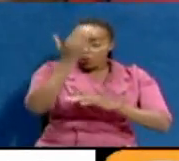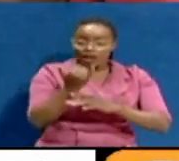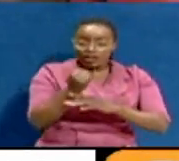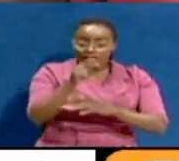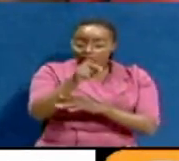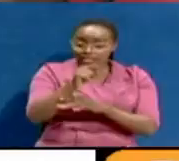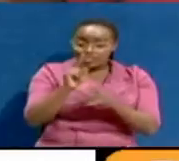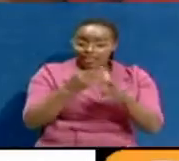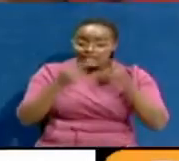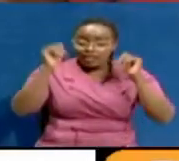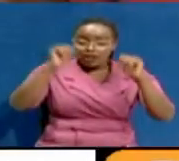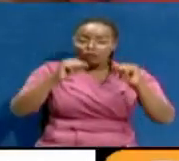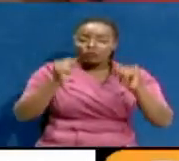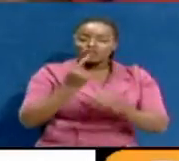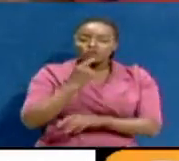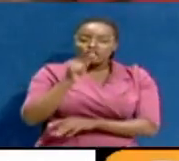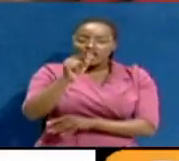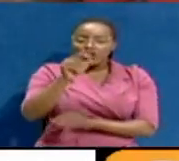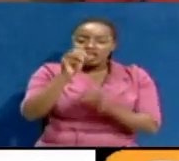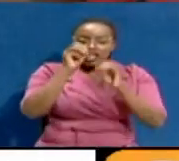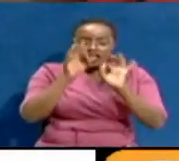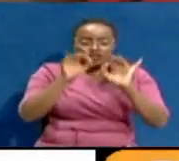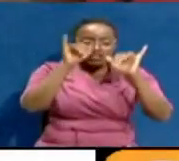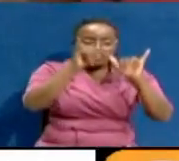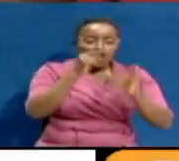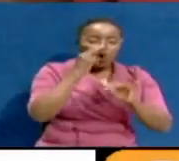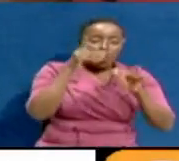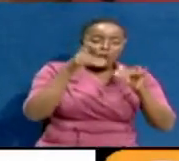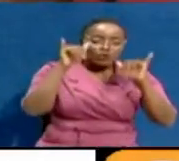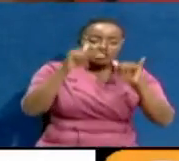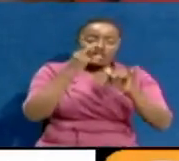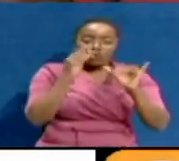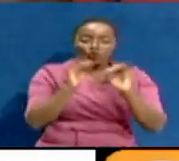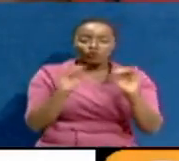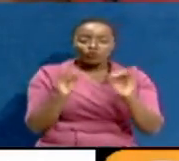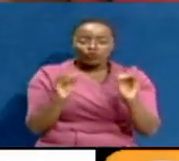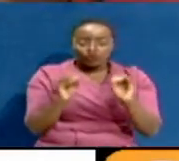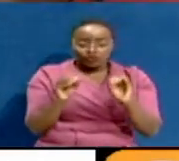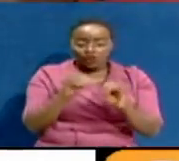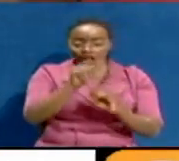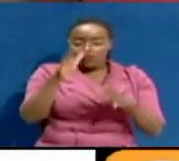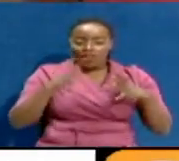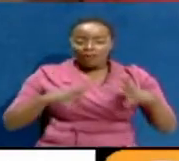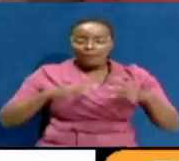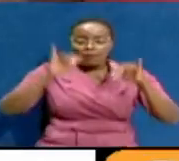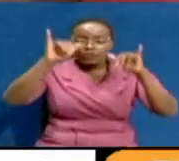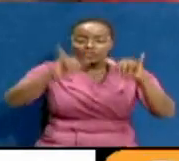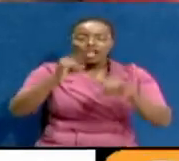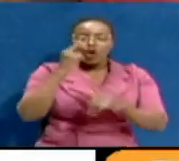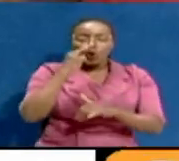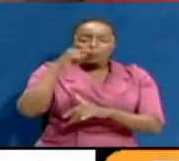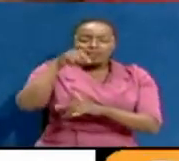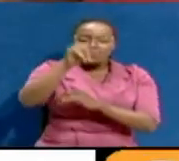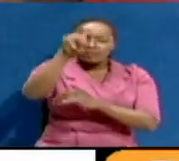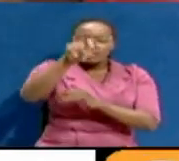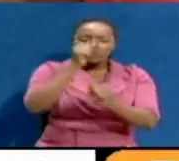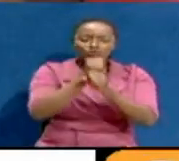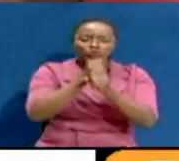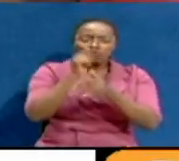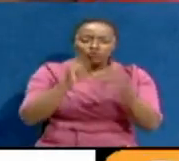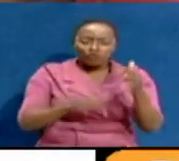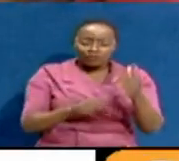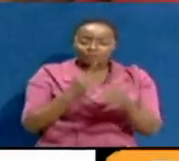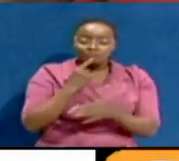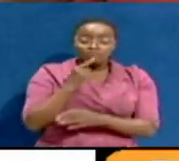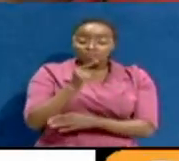at that point they can then tell you whether you can stay home or not. For those who stay home, what should they do? And I